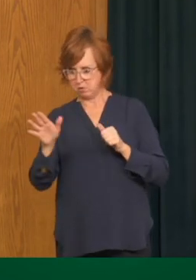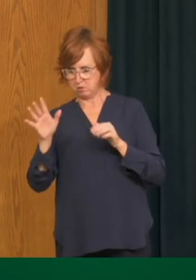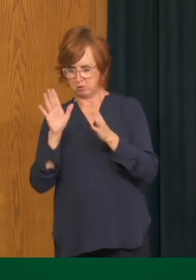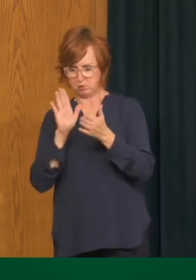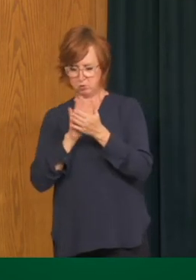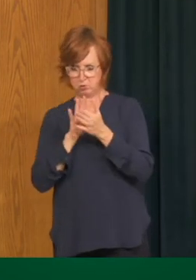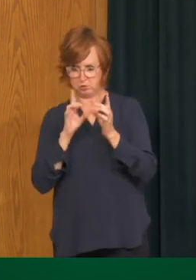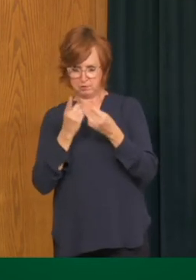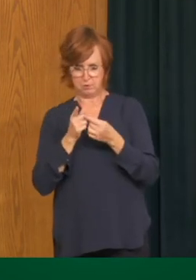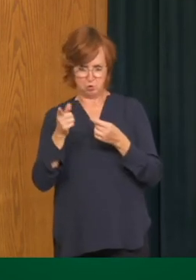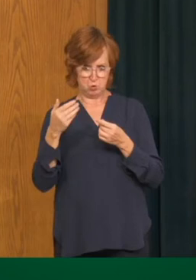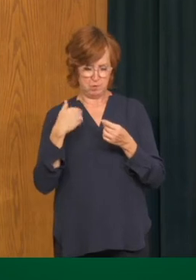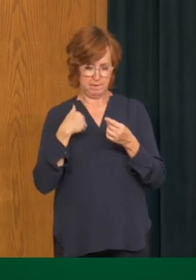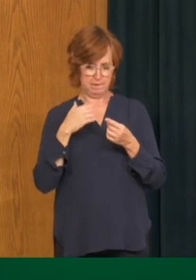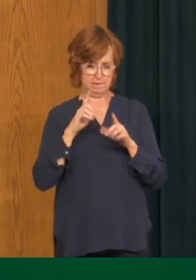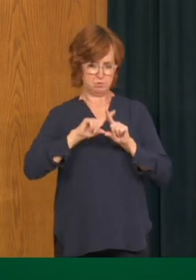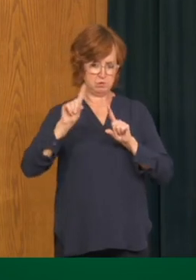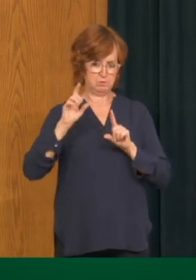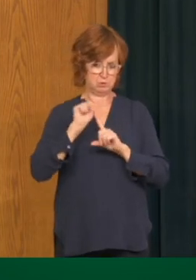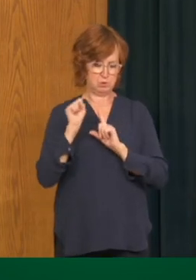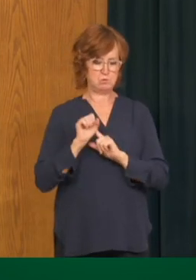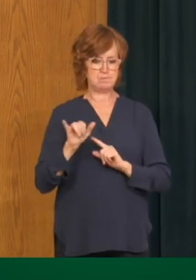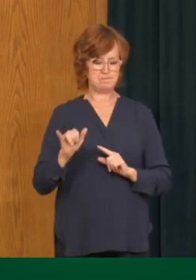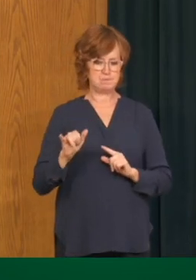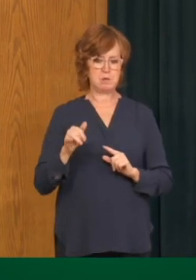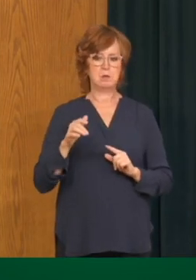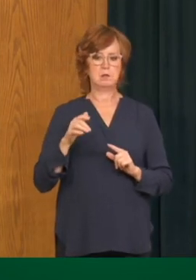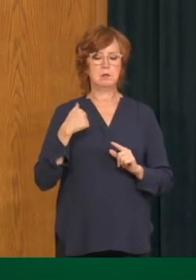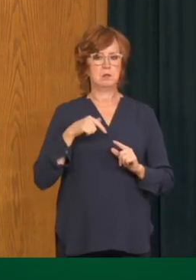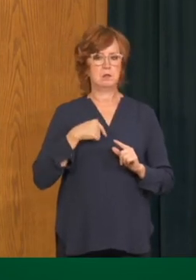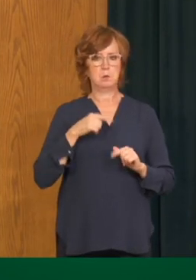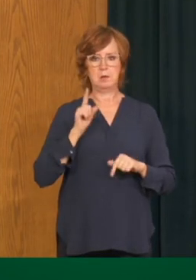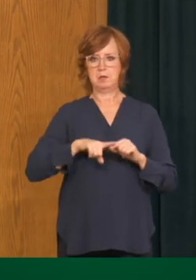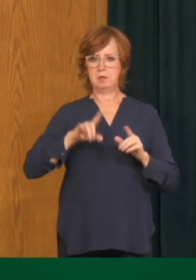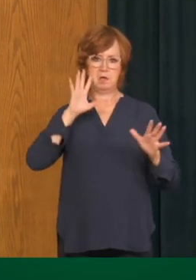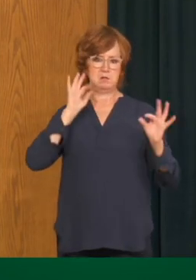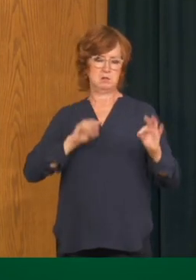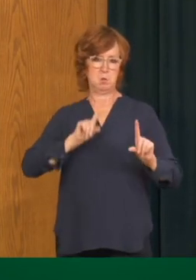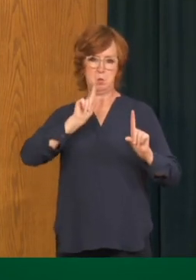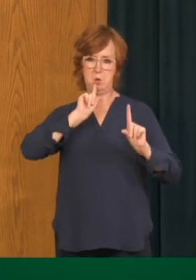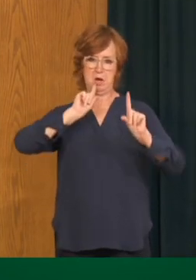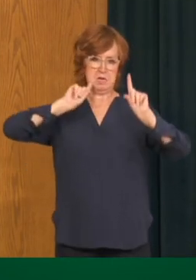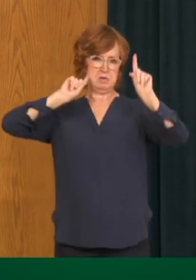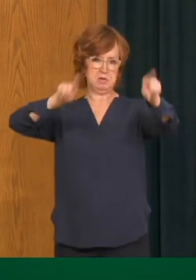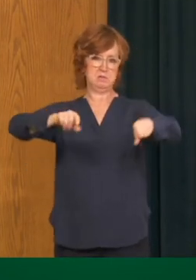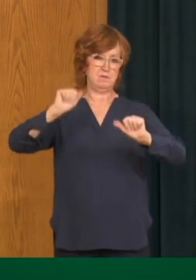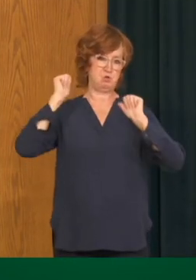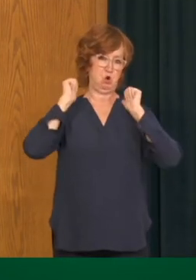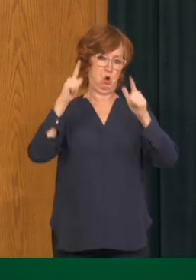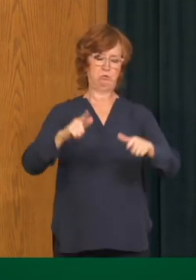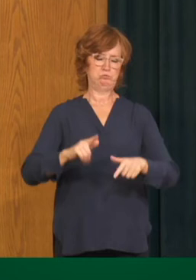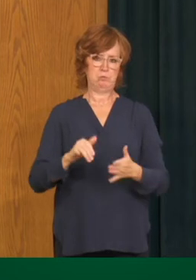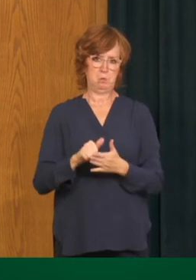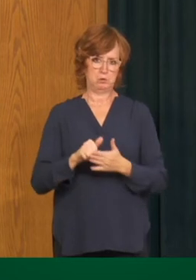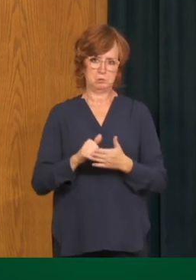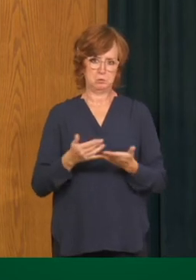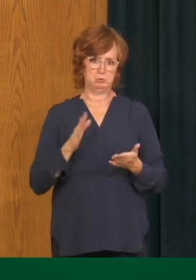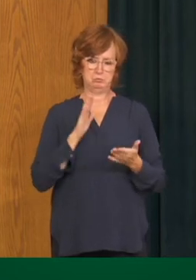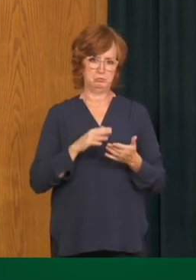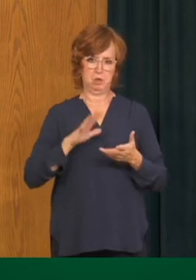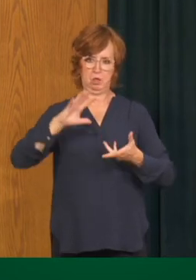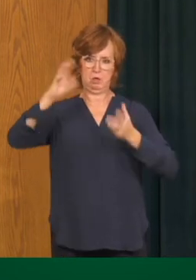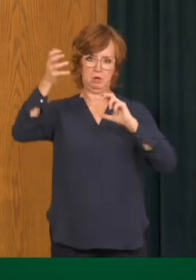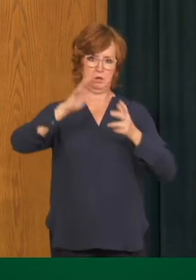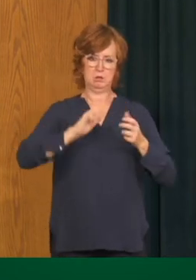their operational plans so very important. Is a blanket policy doesn't work. When you look at the differentiation